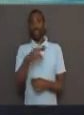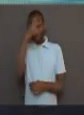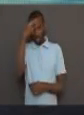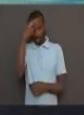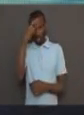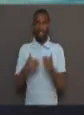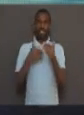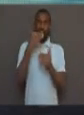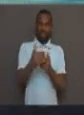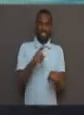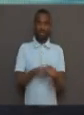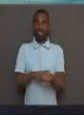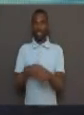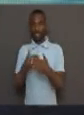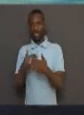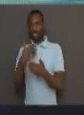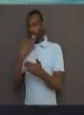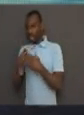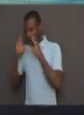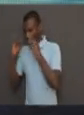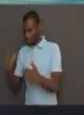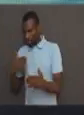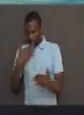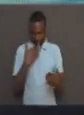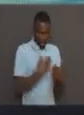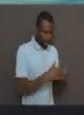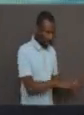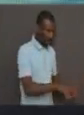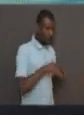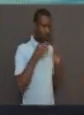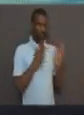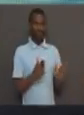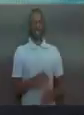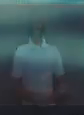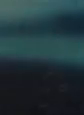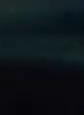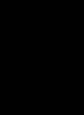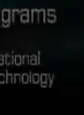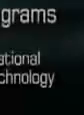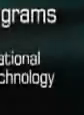energy. Until next time, thank you, teacher. Thank you, students.